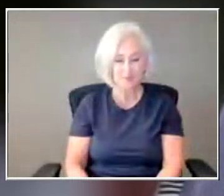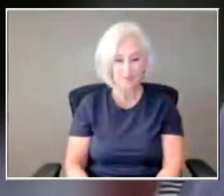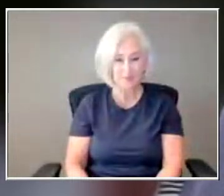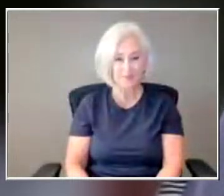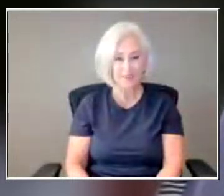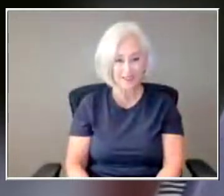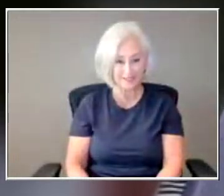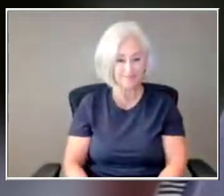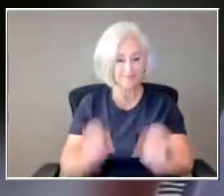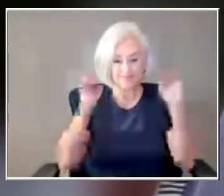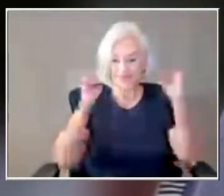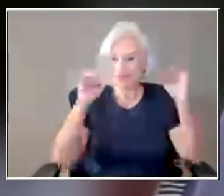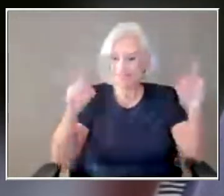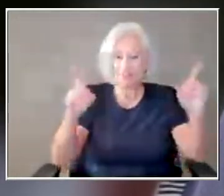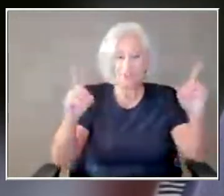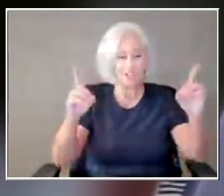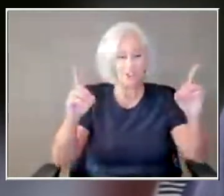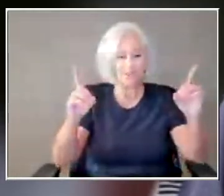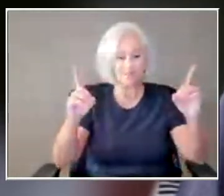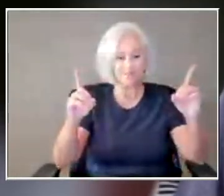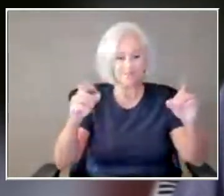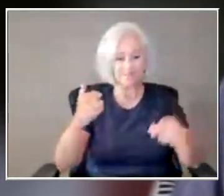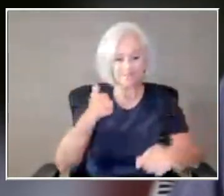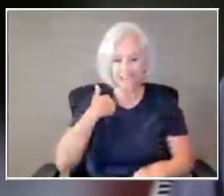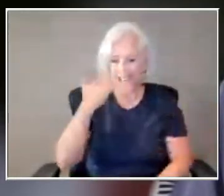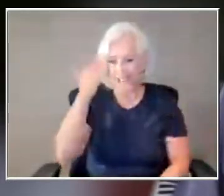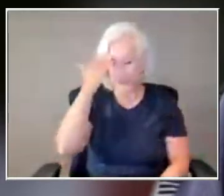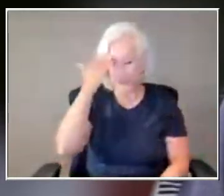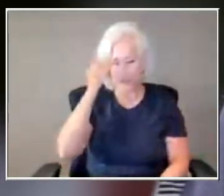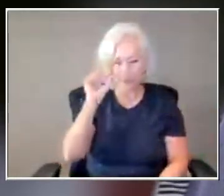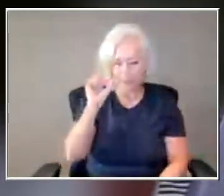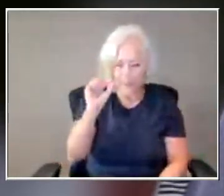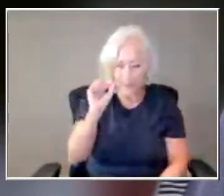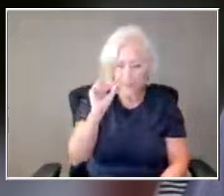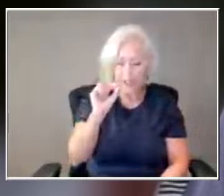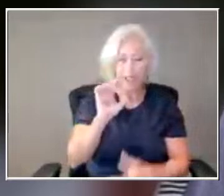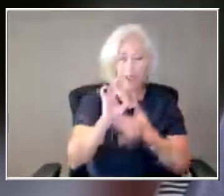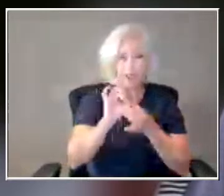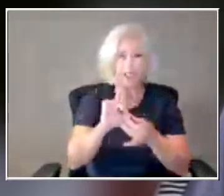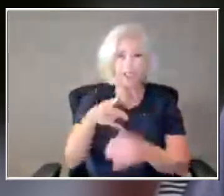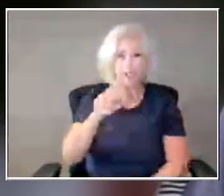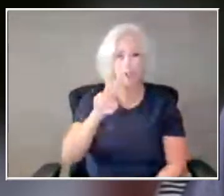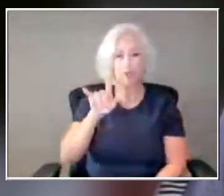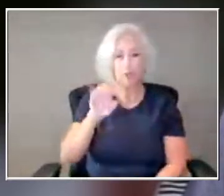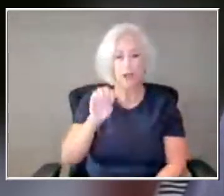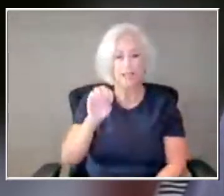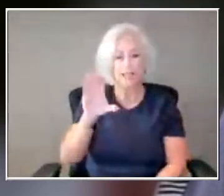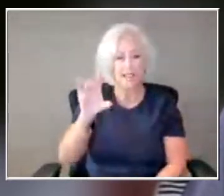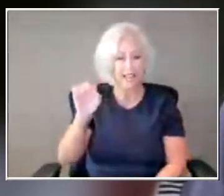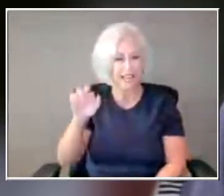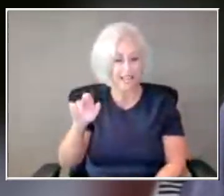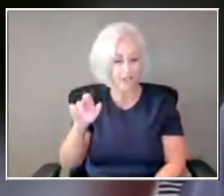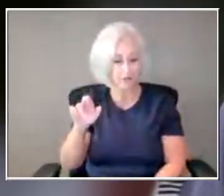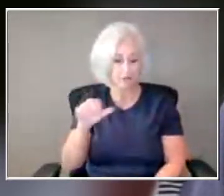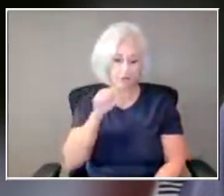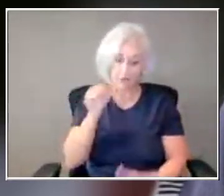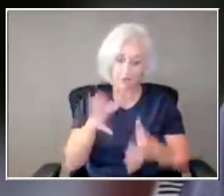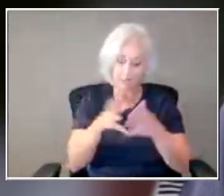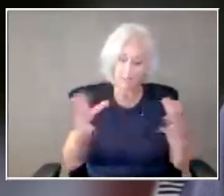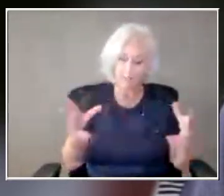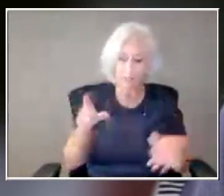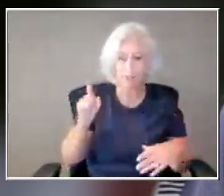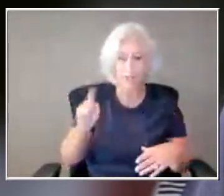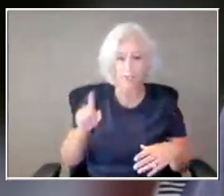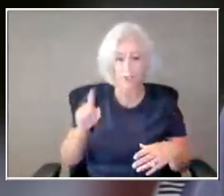Just education. I knew little about prostate cancer, not as much as I should have, again, prior to